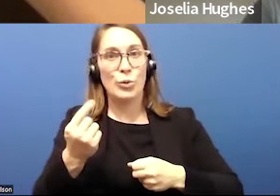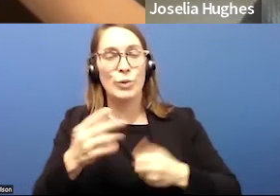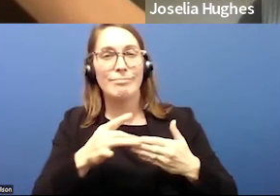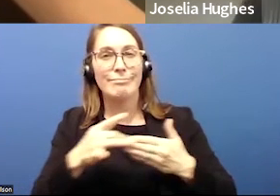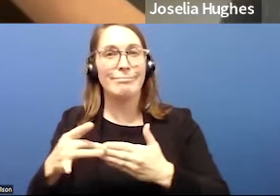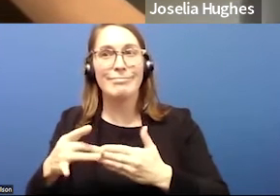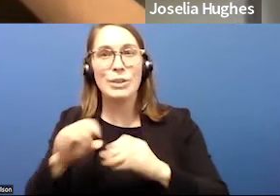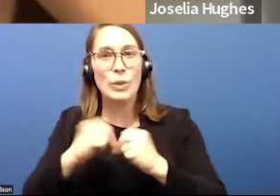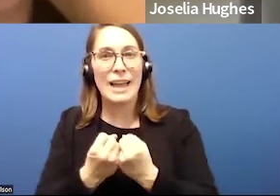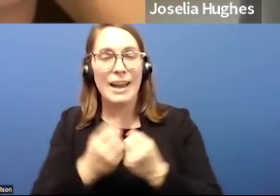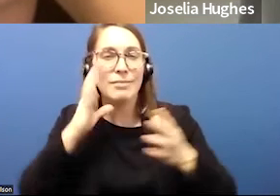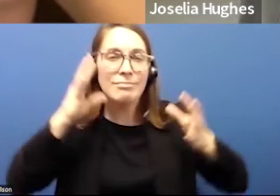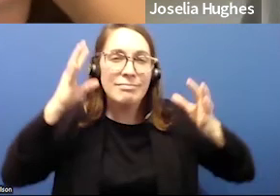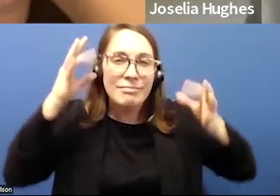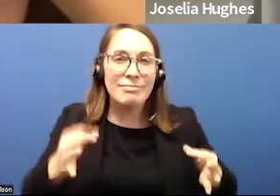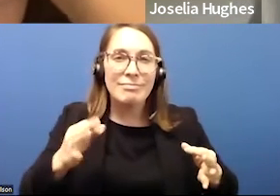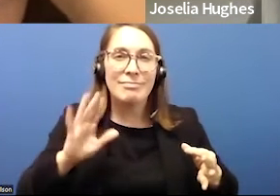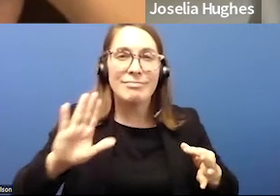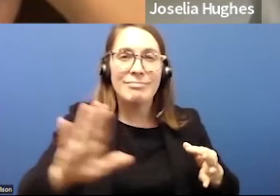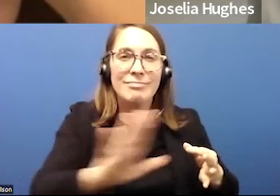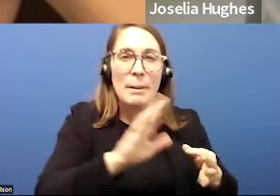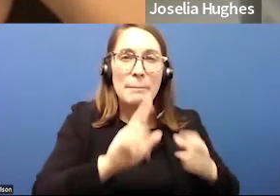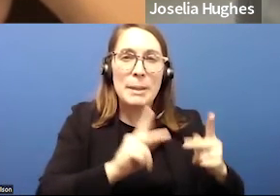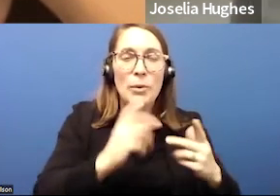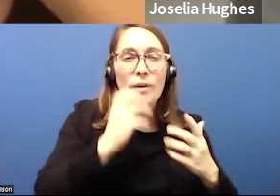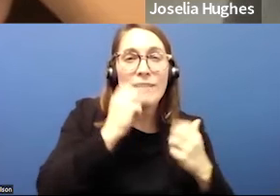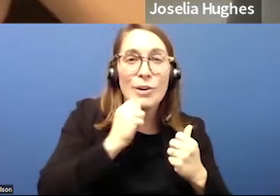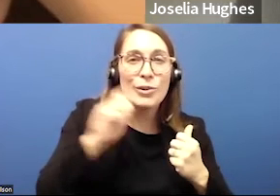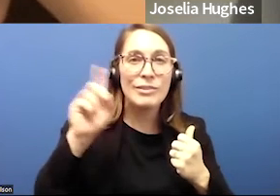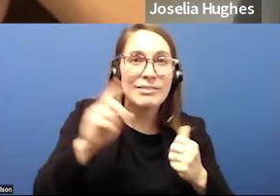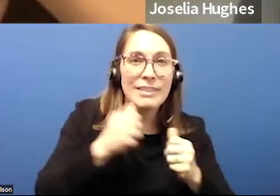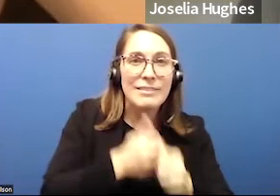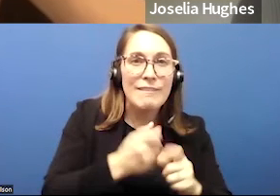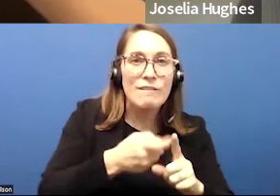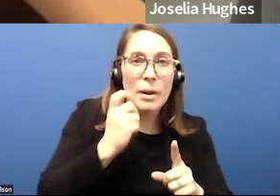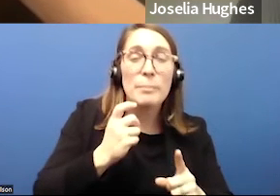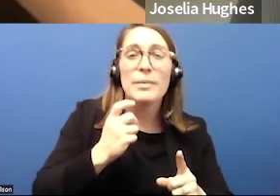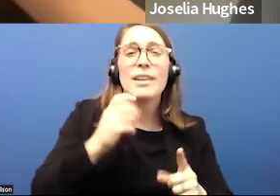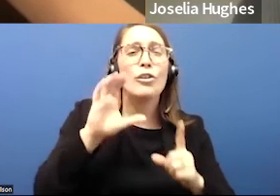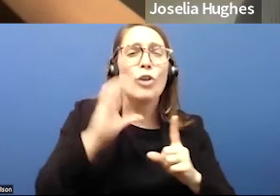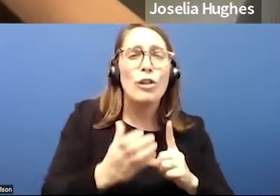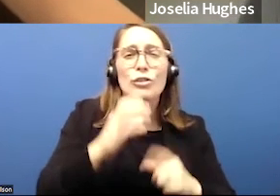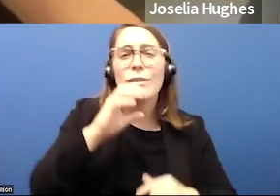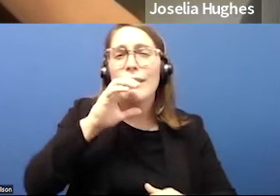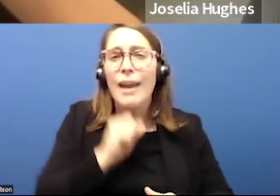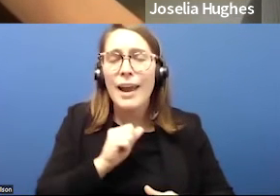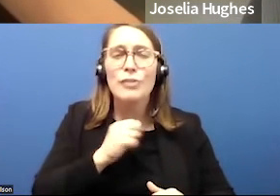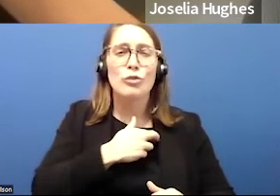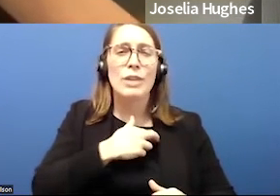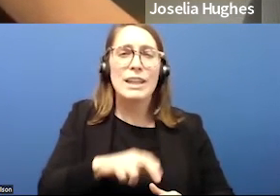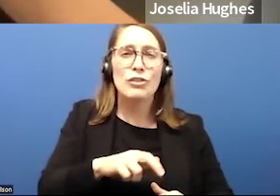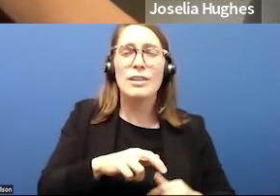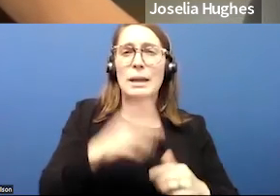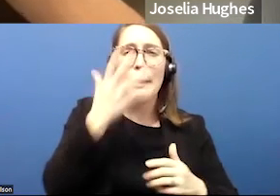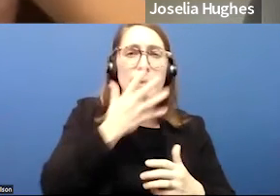in society determining people's value based on their culture, age, language, appearance,